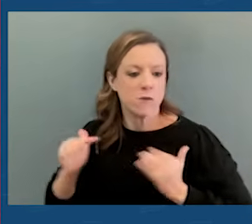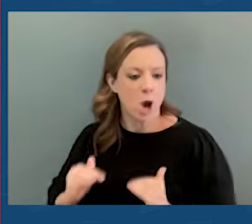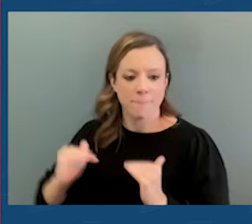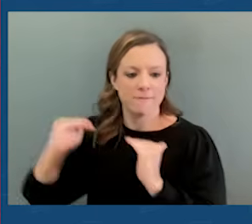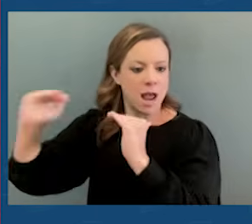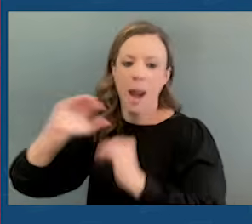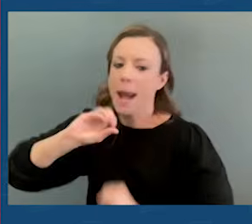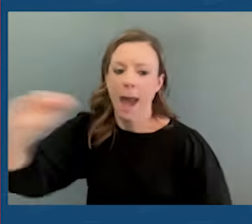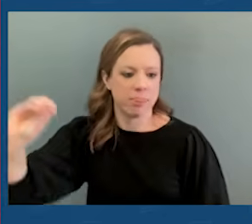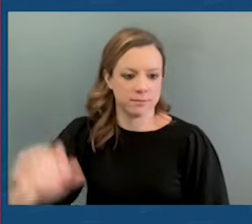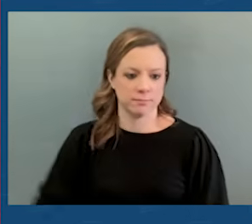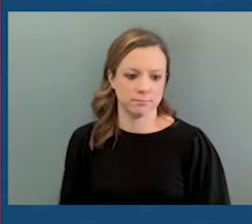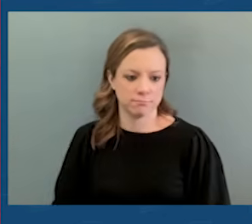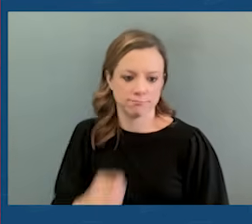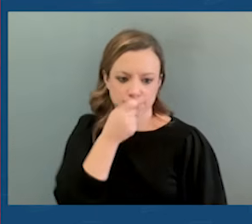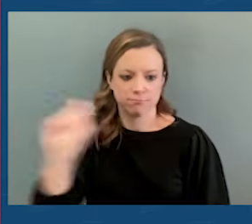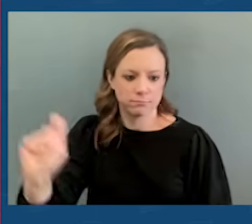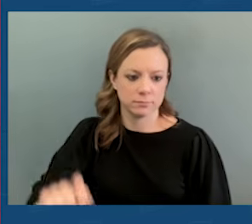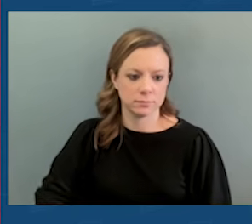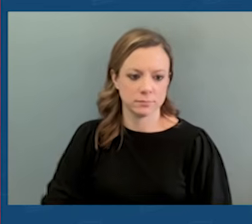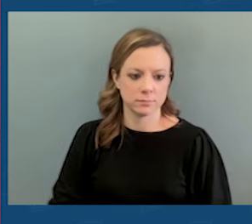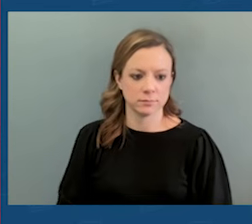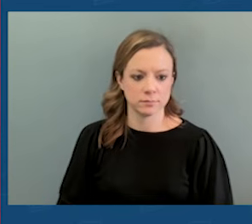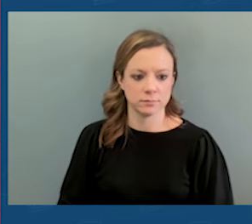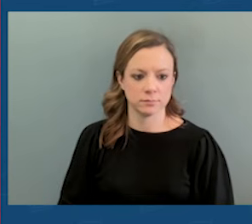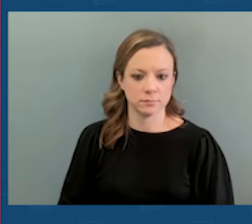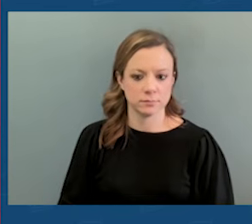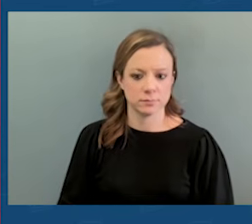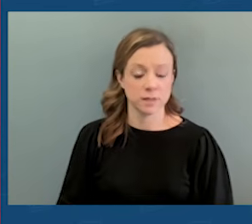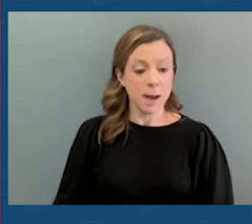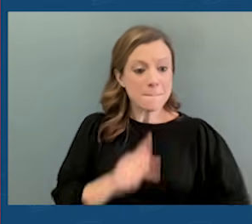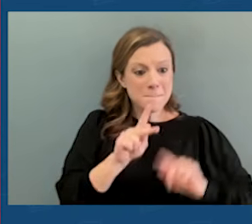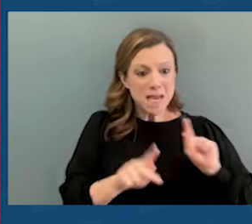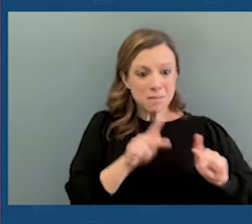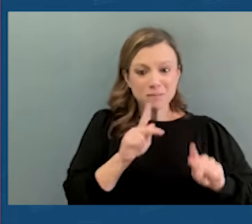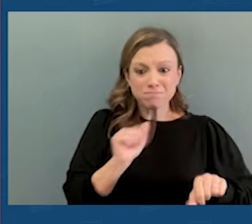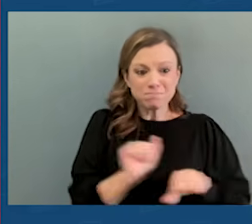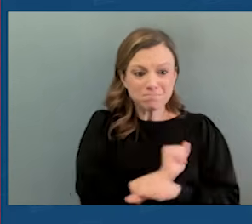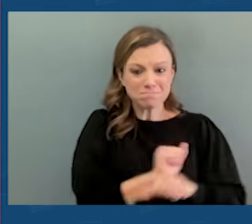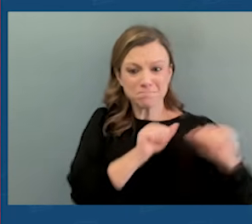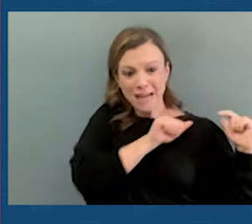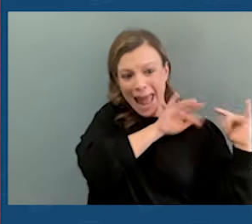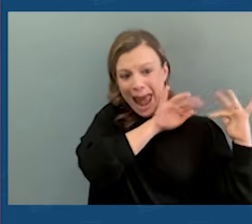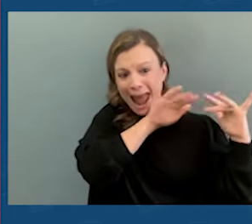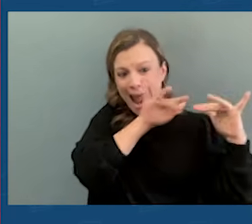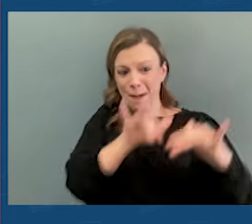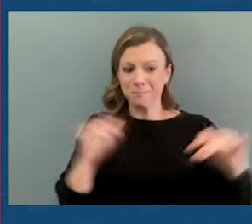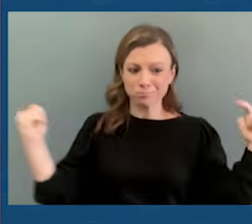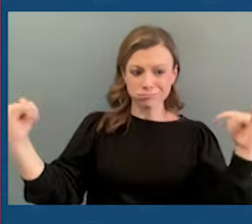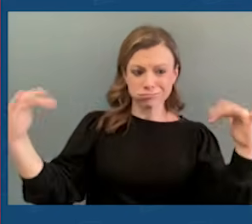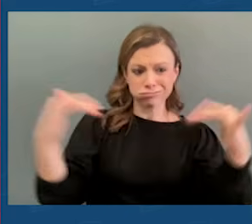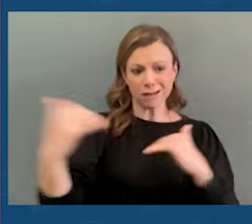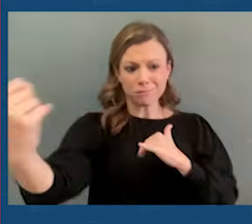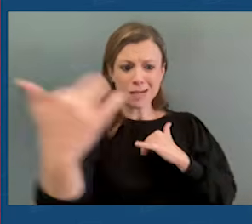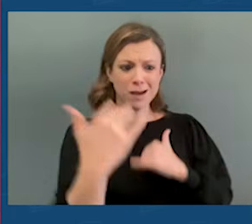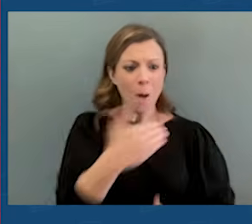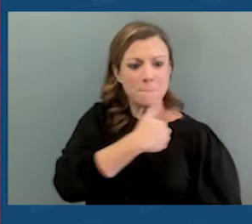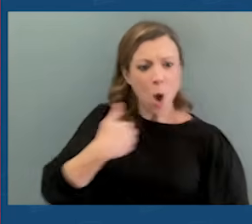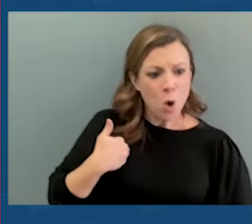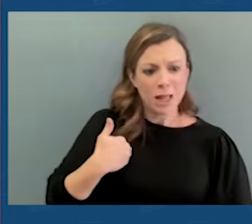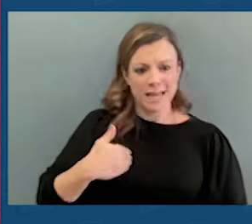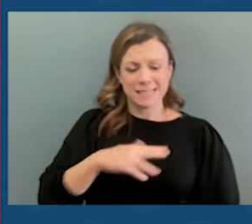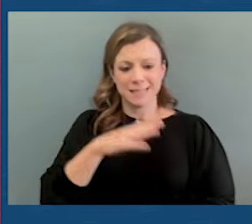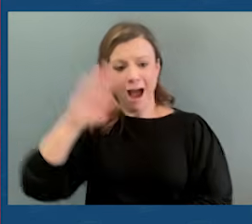any promotions for him. People came, yes, from all over, Poland and Ireland. They were